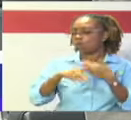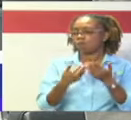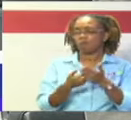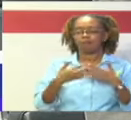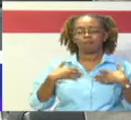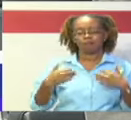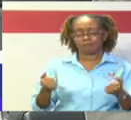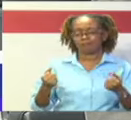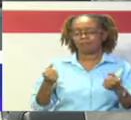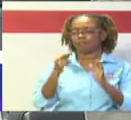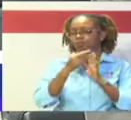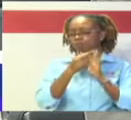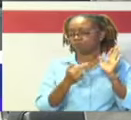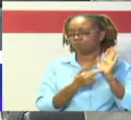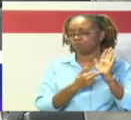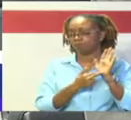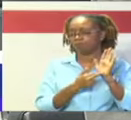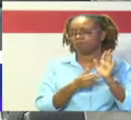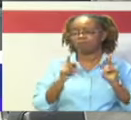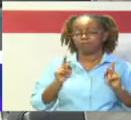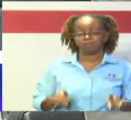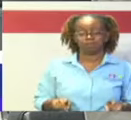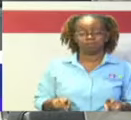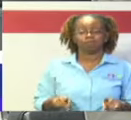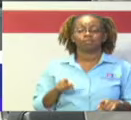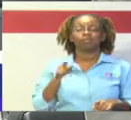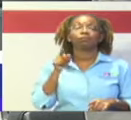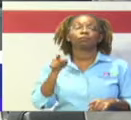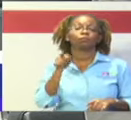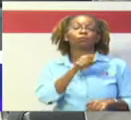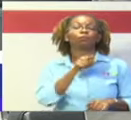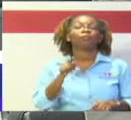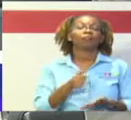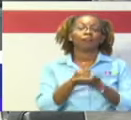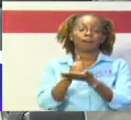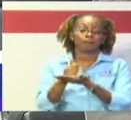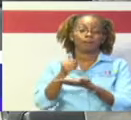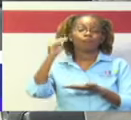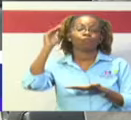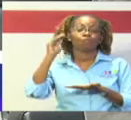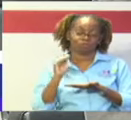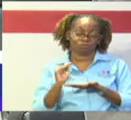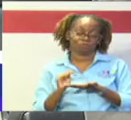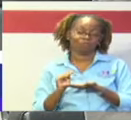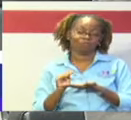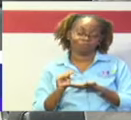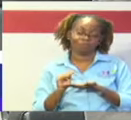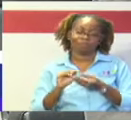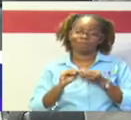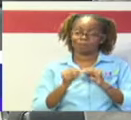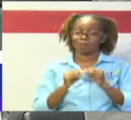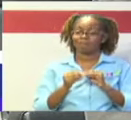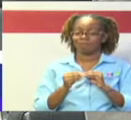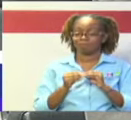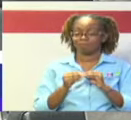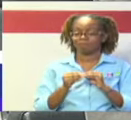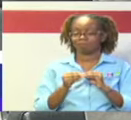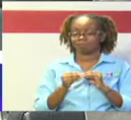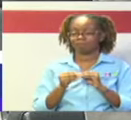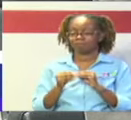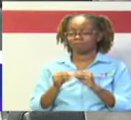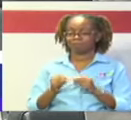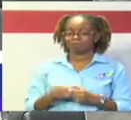an individual that helps to reduce the risk of transmission and to help us to get down to lower numbers on a day-to-day basis. So this is the